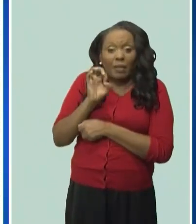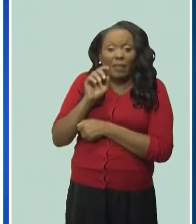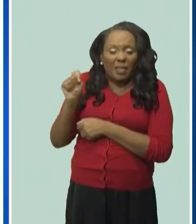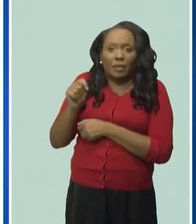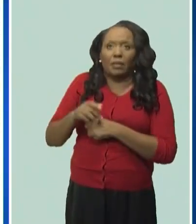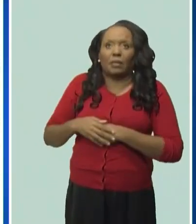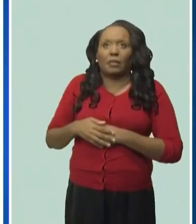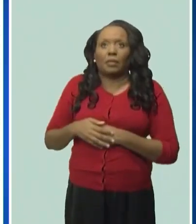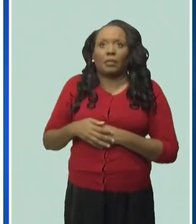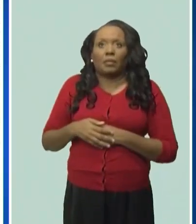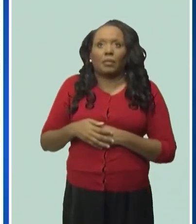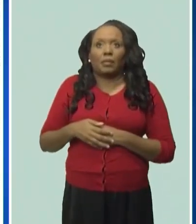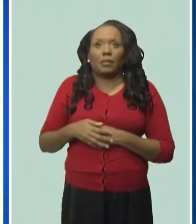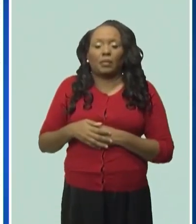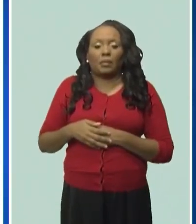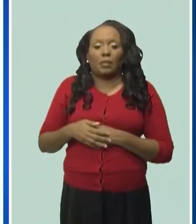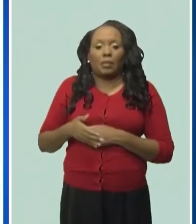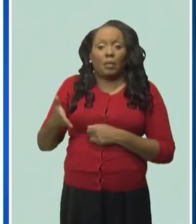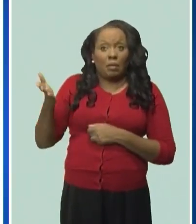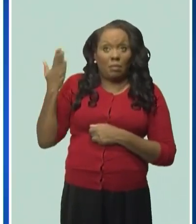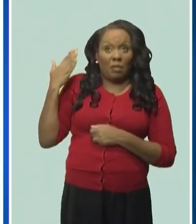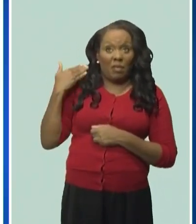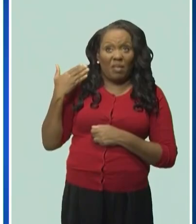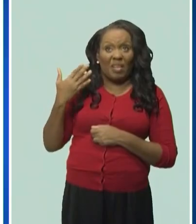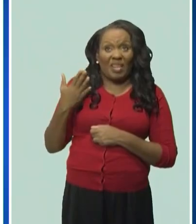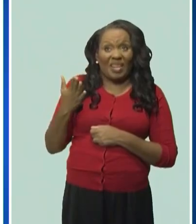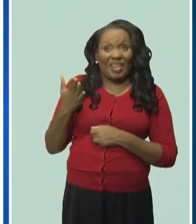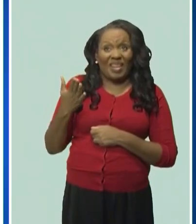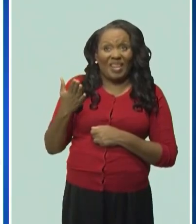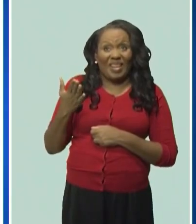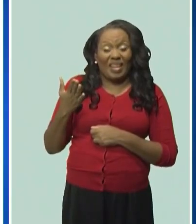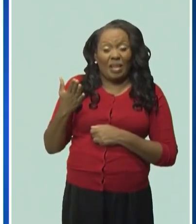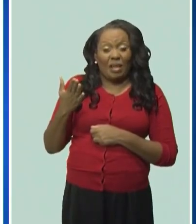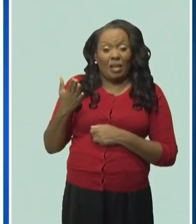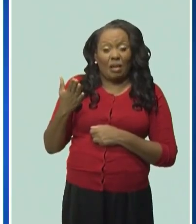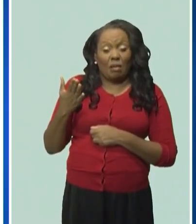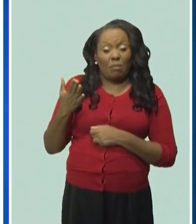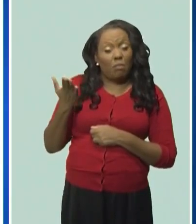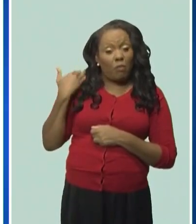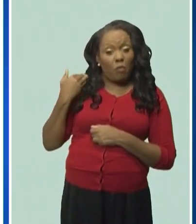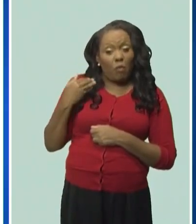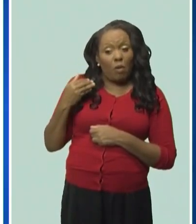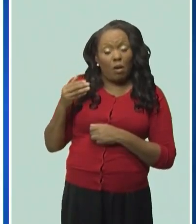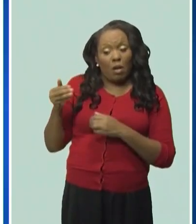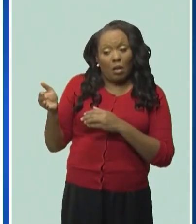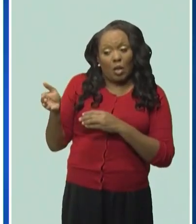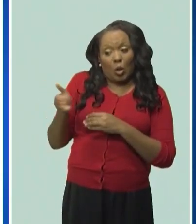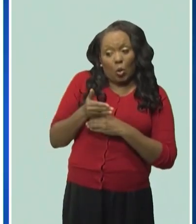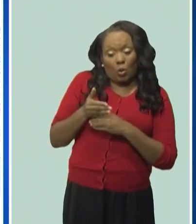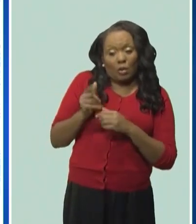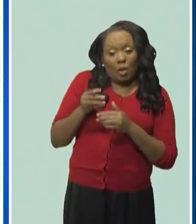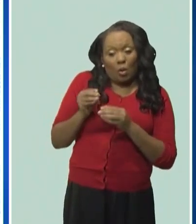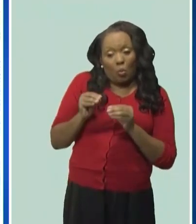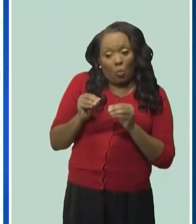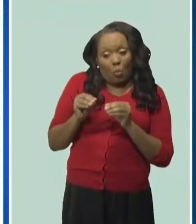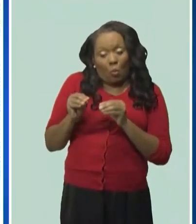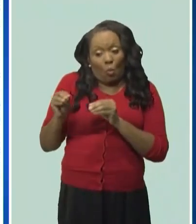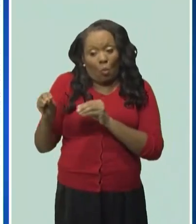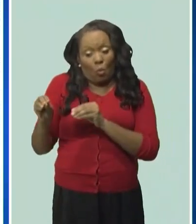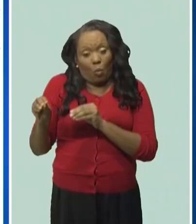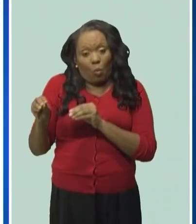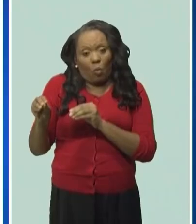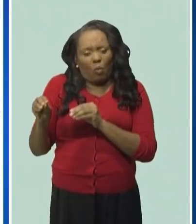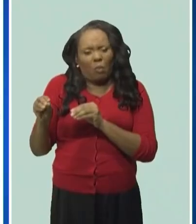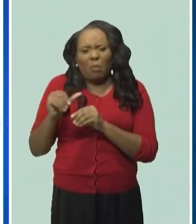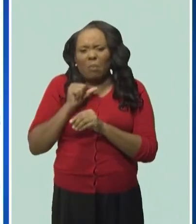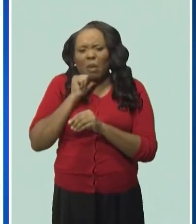was 15 feet before. So they moved it a little bit closer to another residence, but still